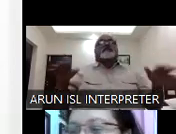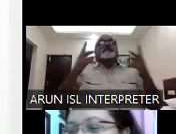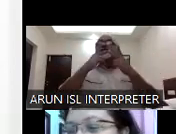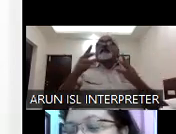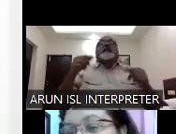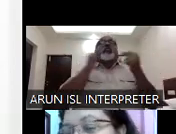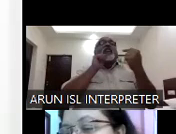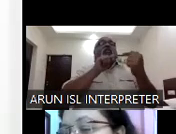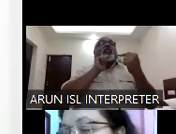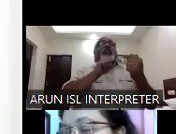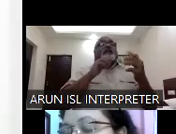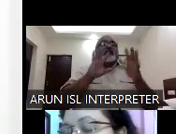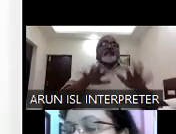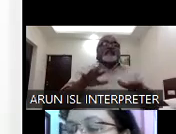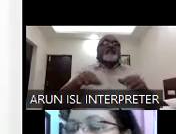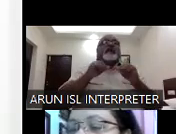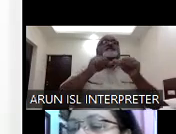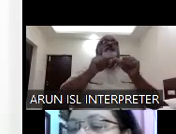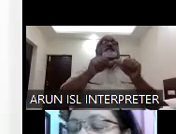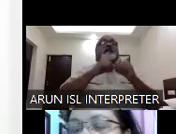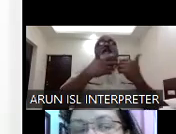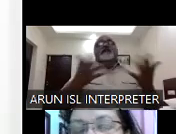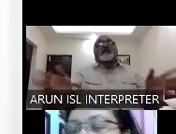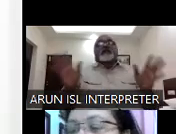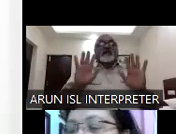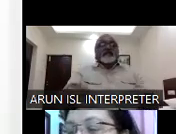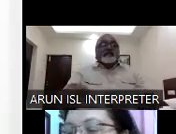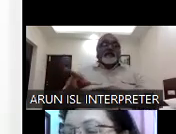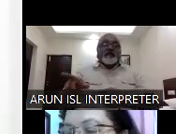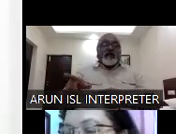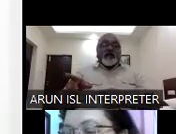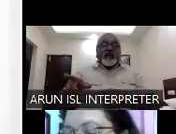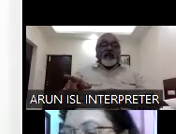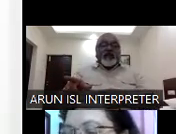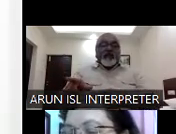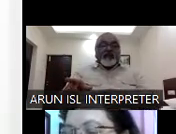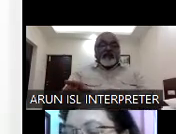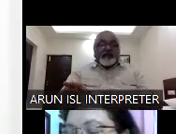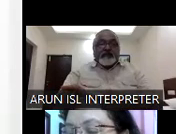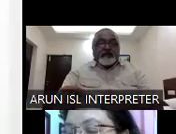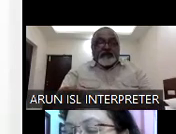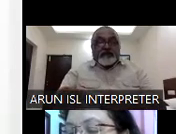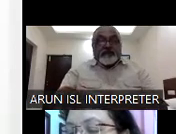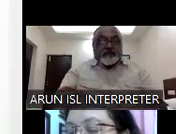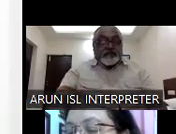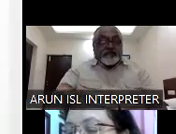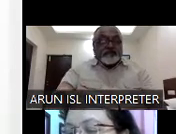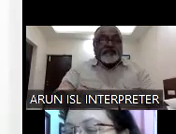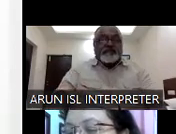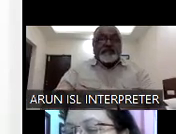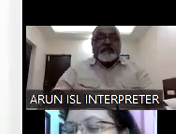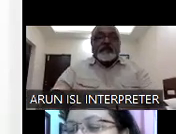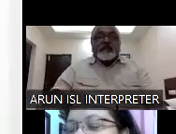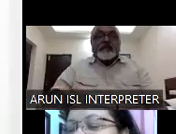say to them, and they have an answer to it. Why? Because of the boom of information to them through Google, through all kind